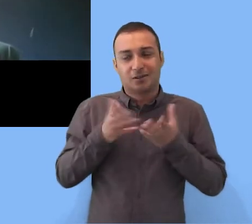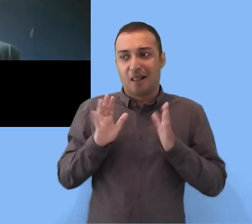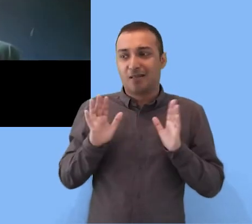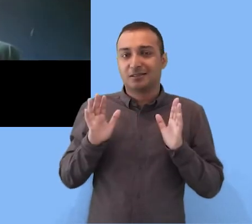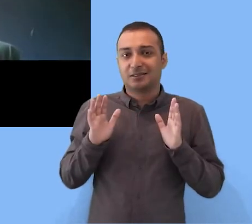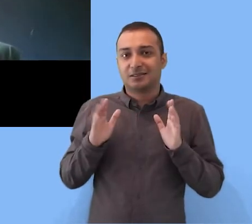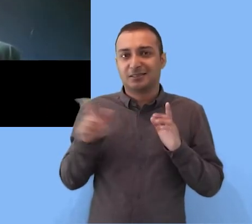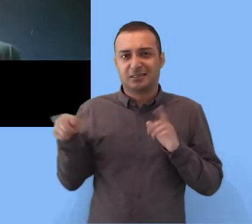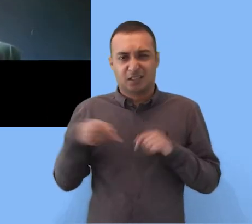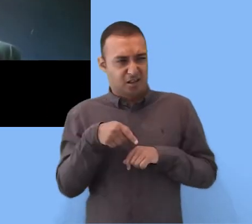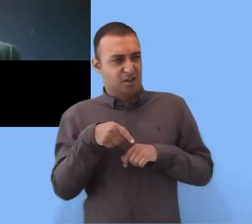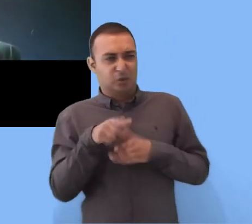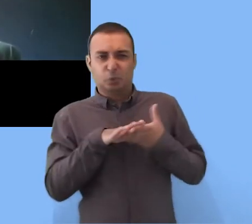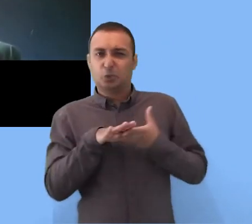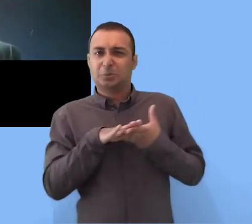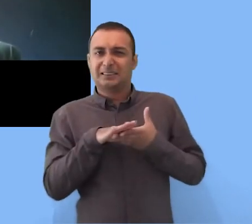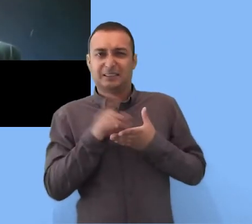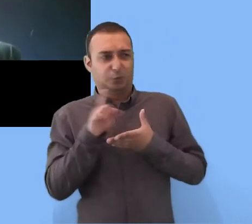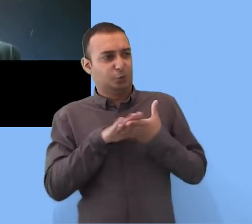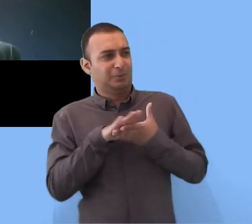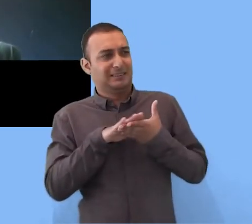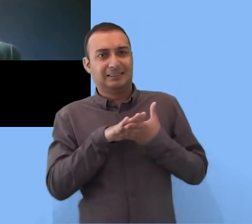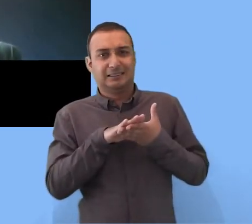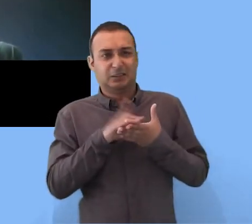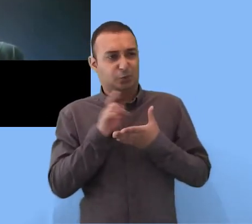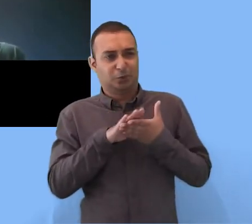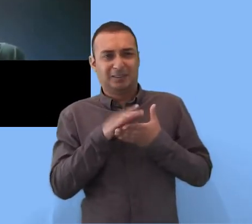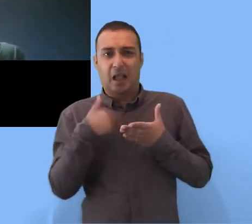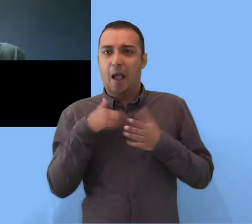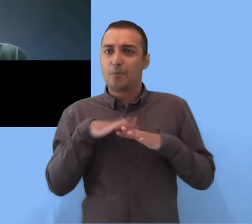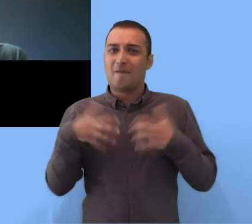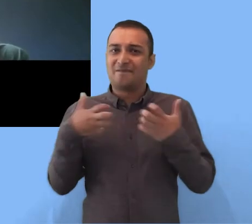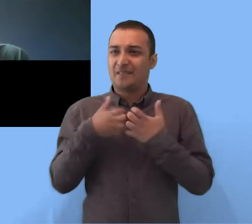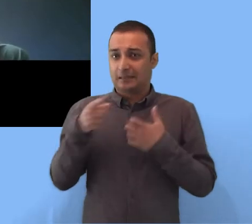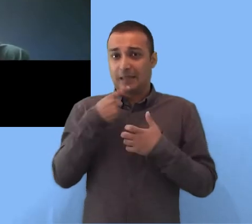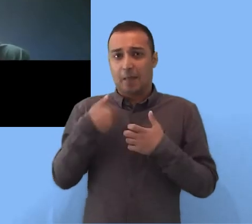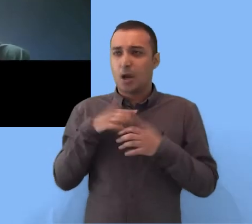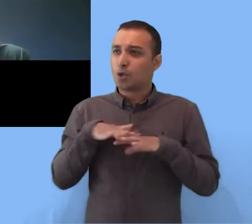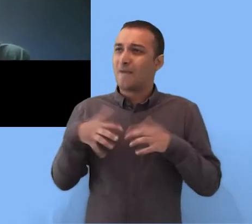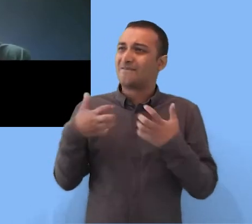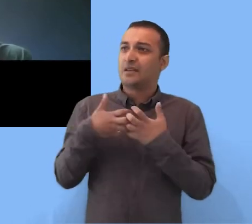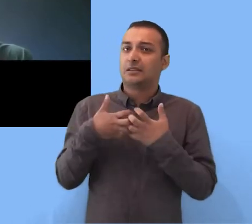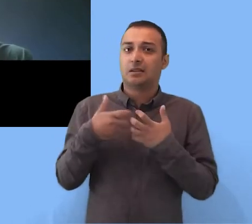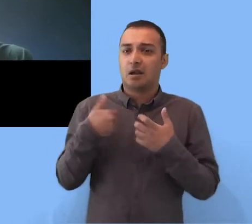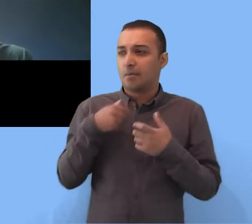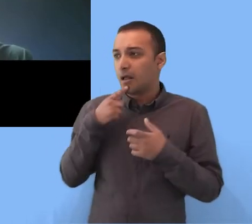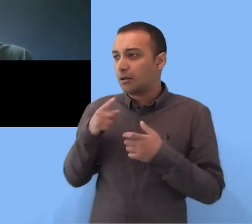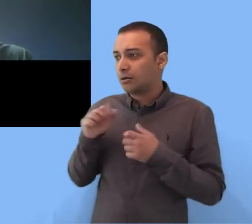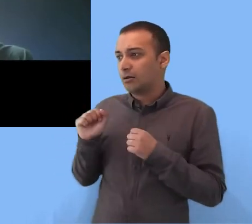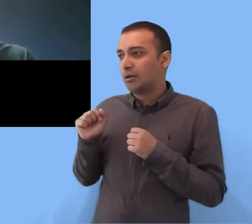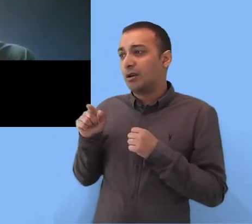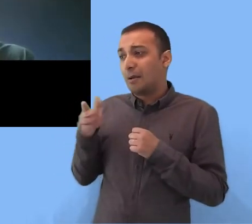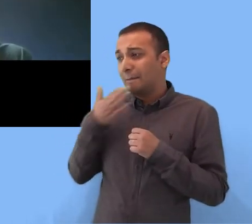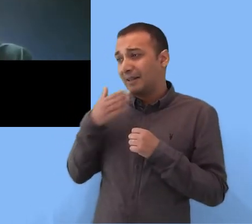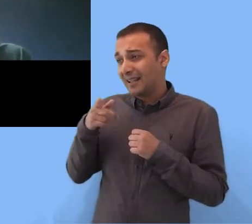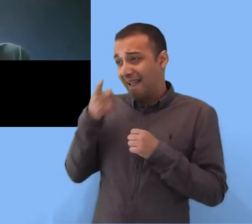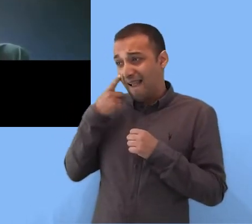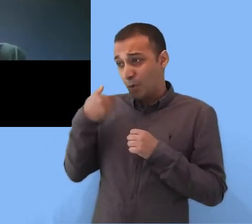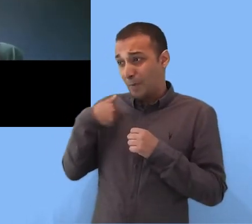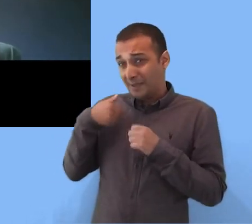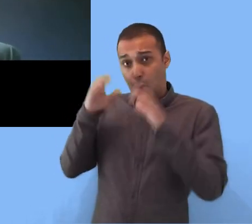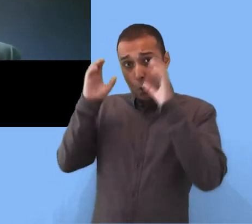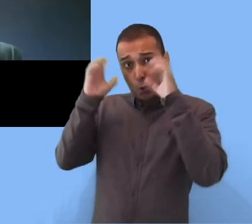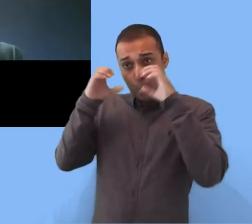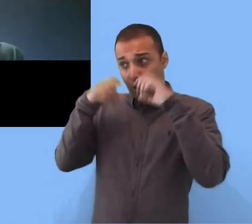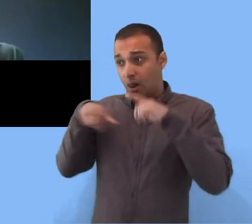don't fit? Google me, please, humbly Google me." And they'll be like, "Oh my gosh, I'm so sorry." And then we'll